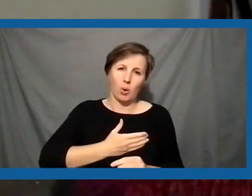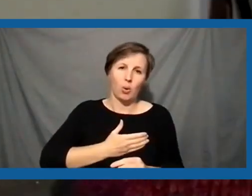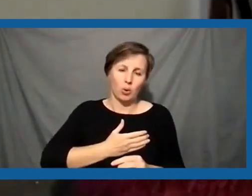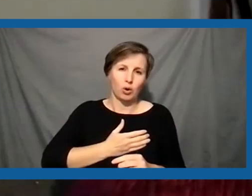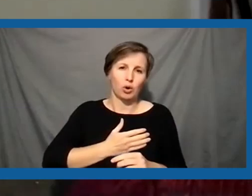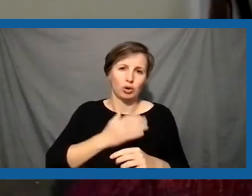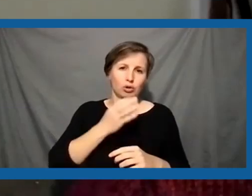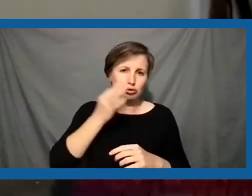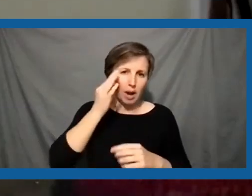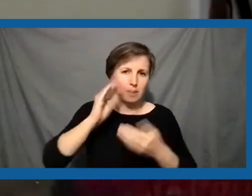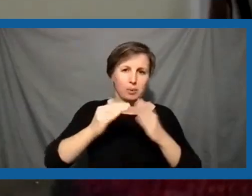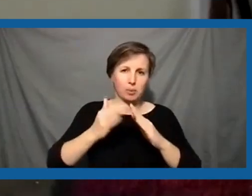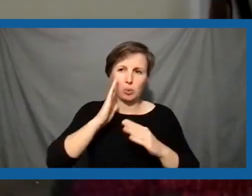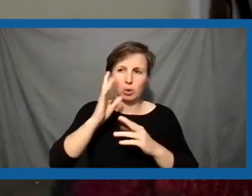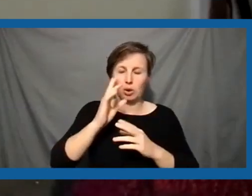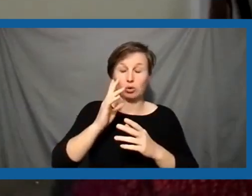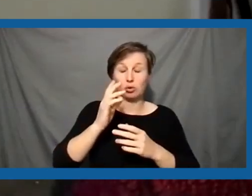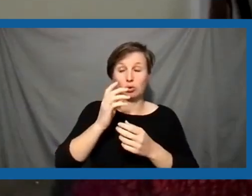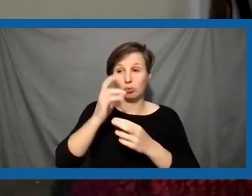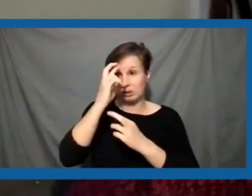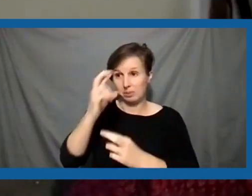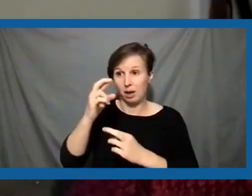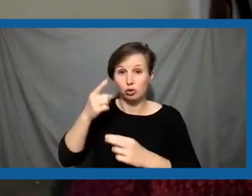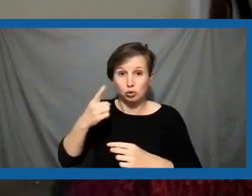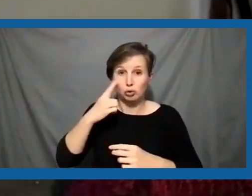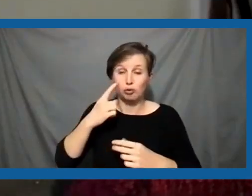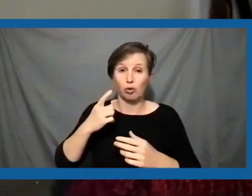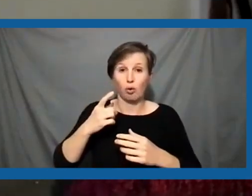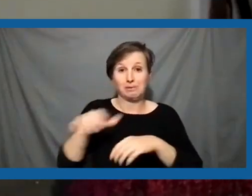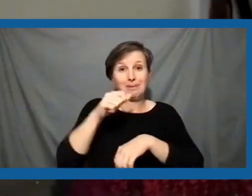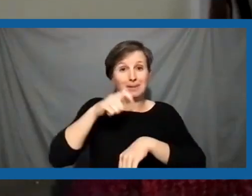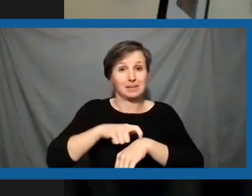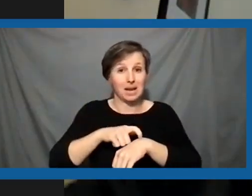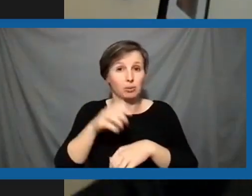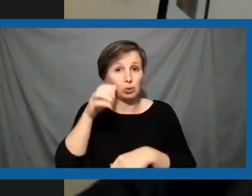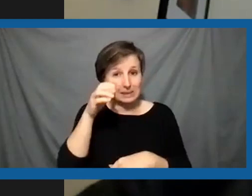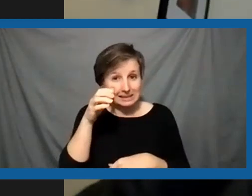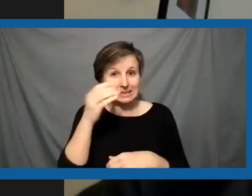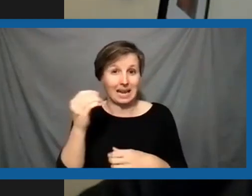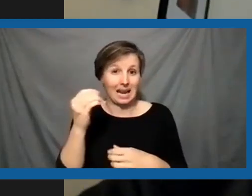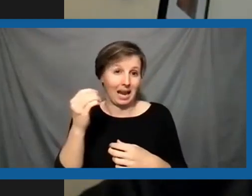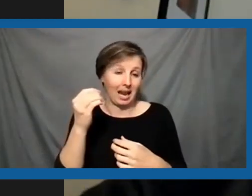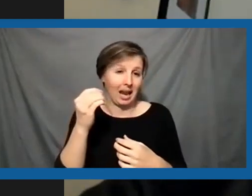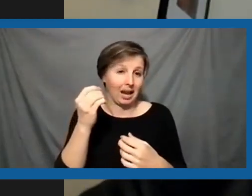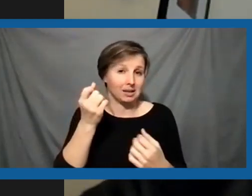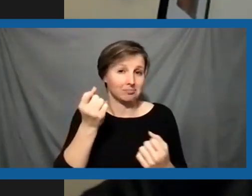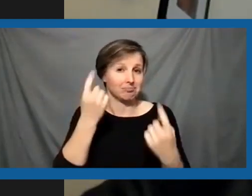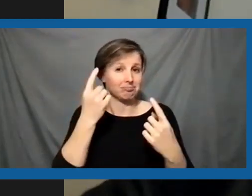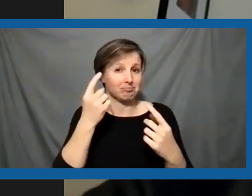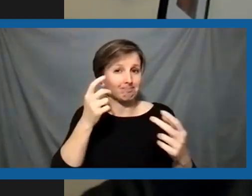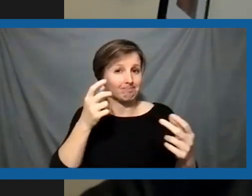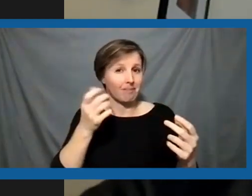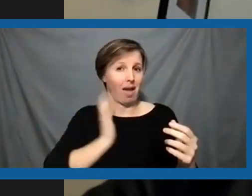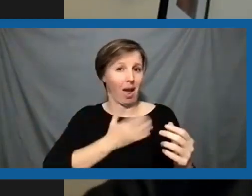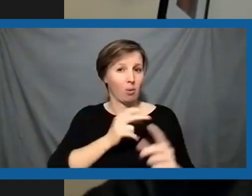you and appreciate the time that you spent with us to talk about it. Yeah, I know exactly what you're talking about. You